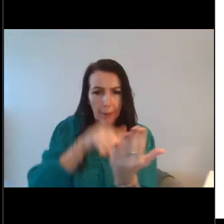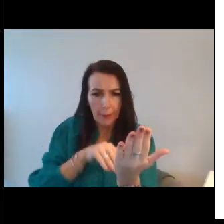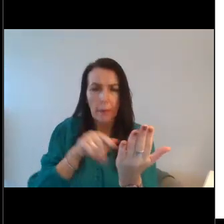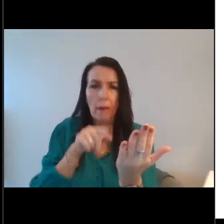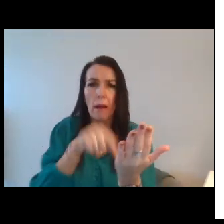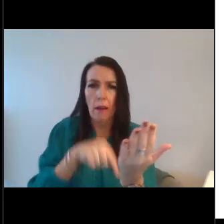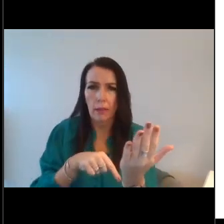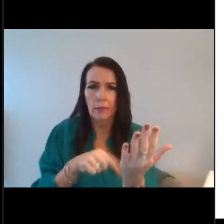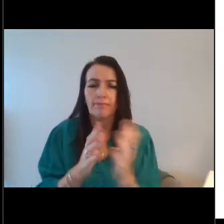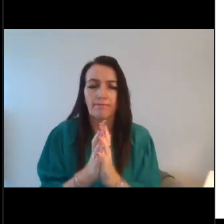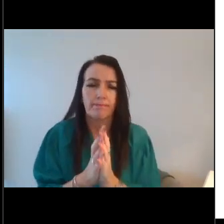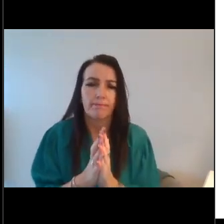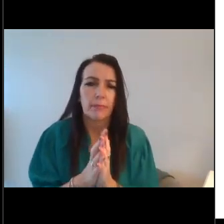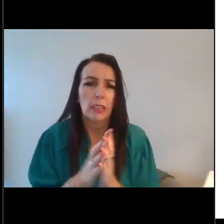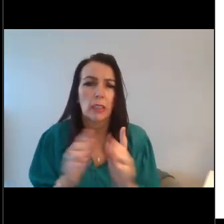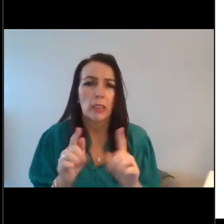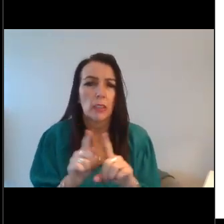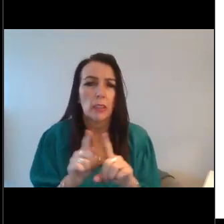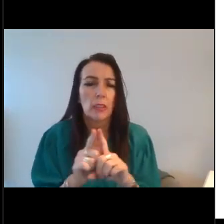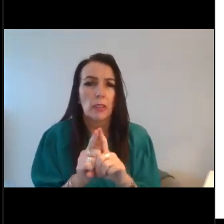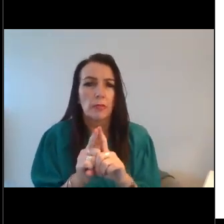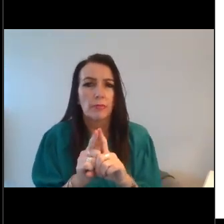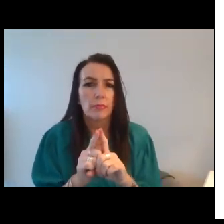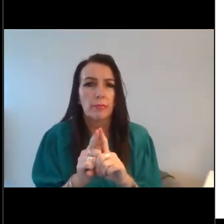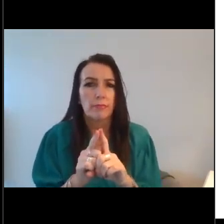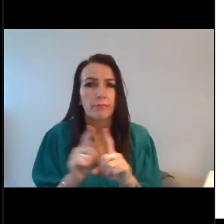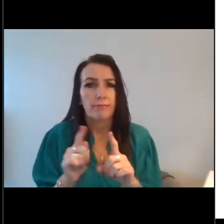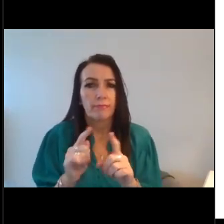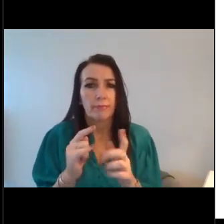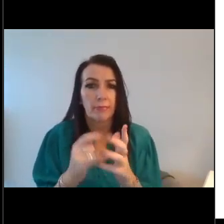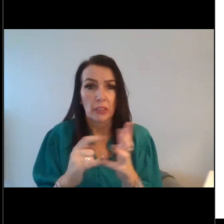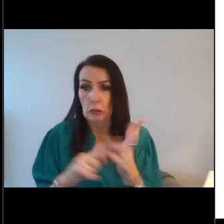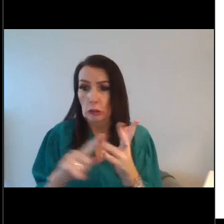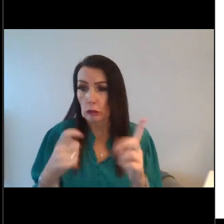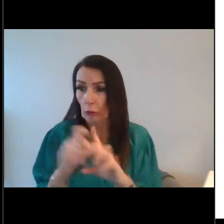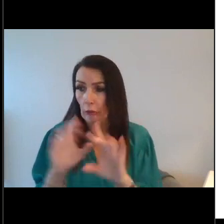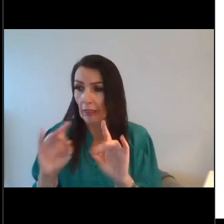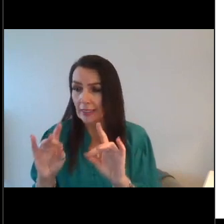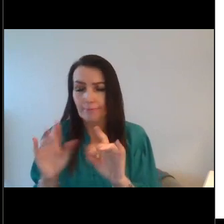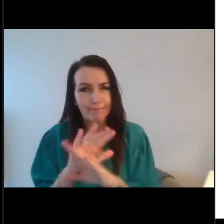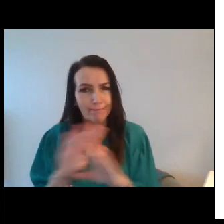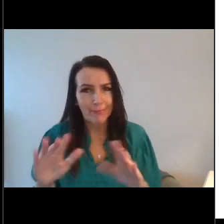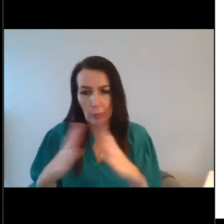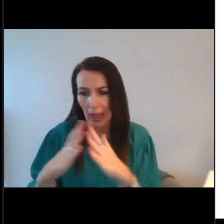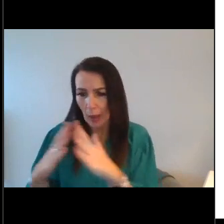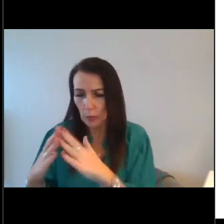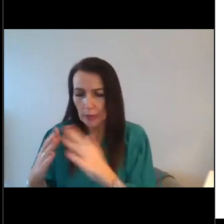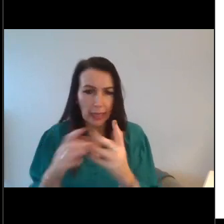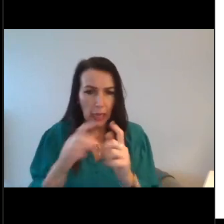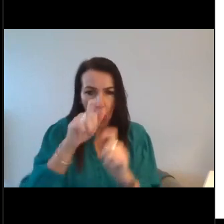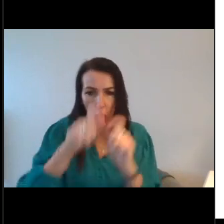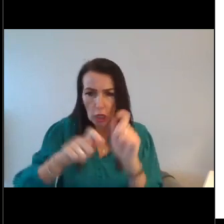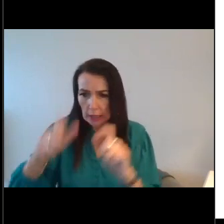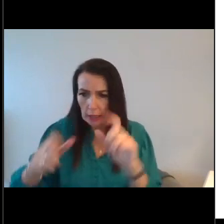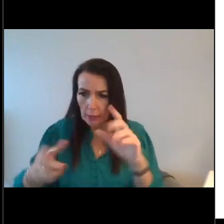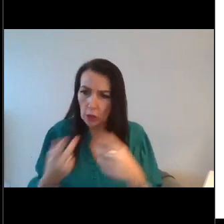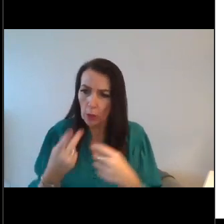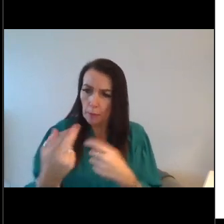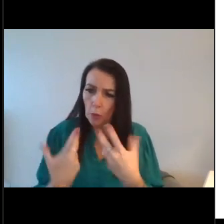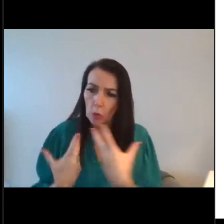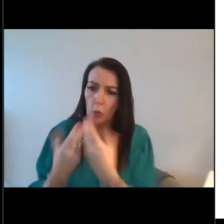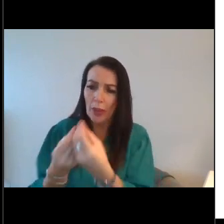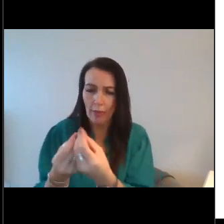to this. The other thing is it's not just about the stock either. It's the stock and customer combination.